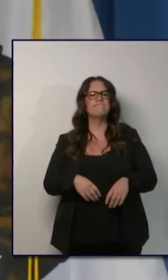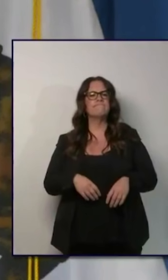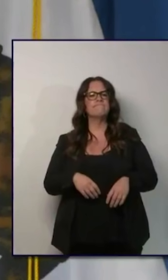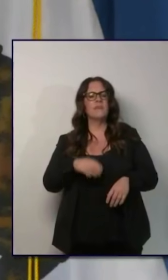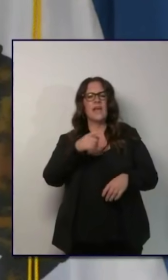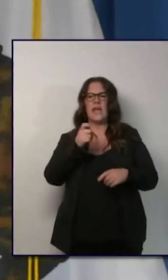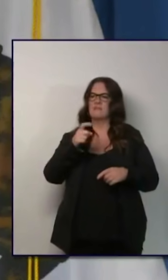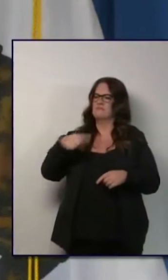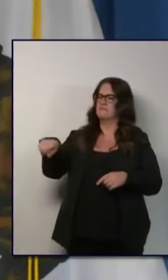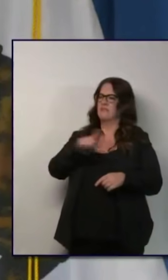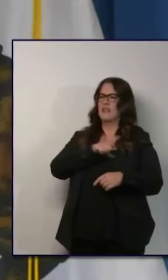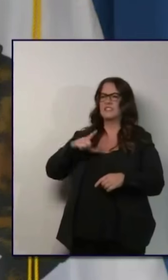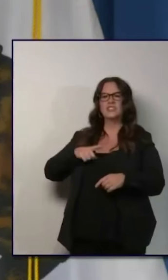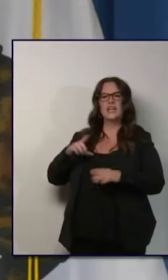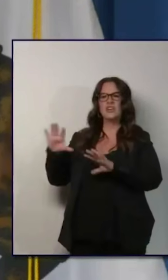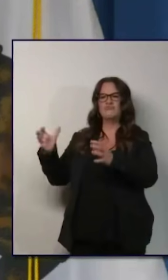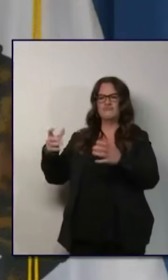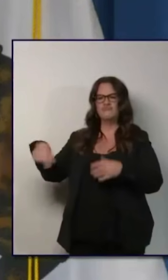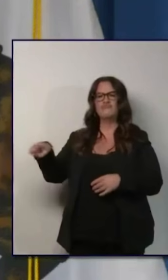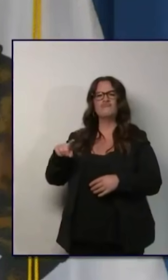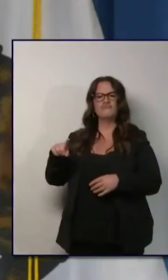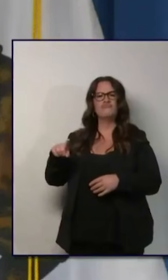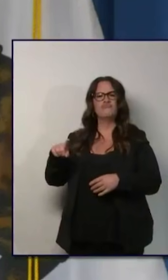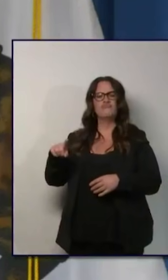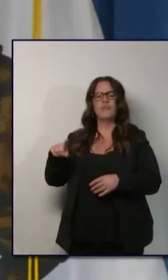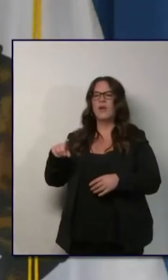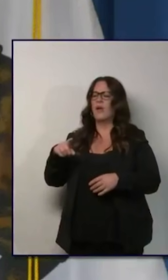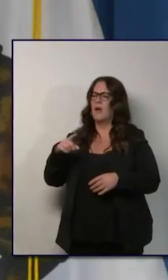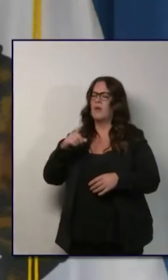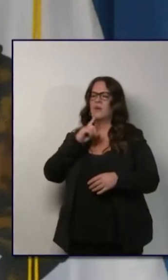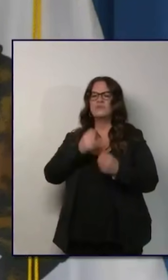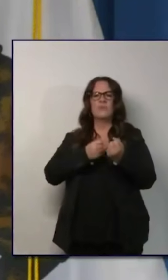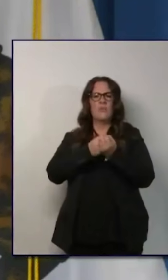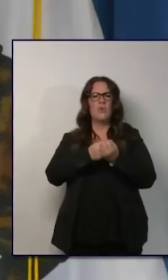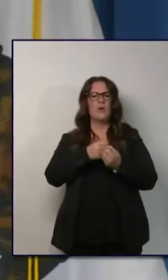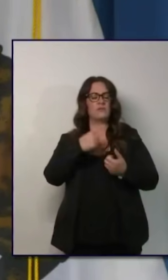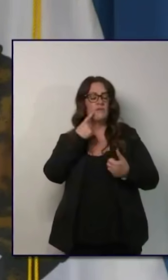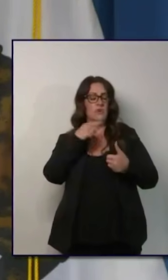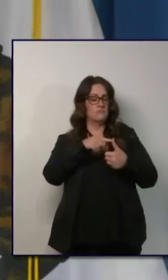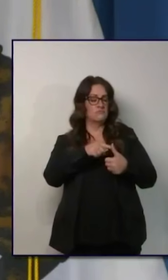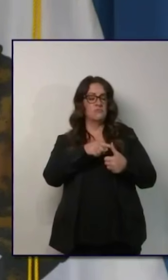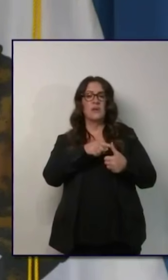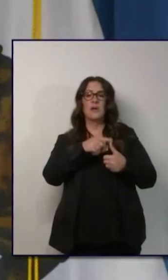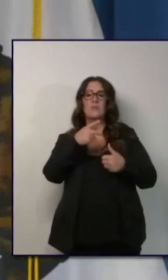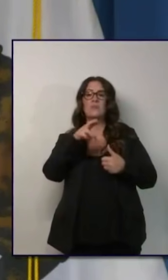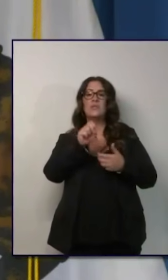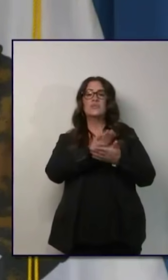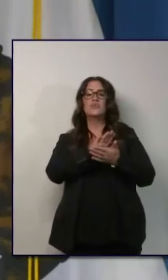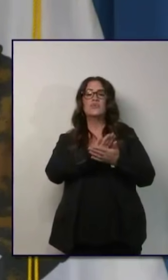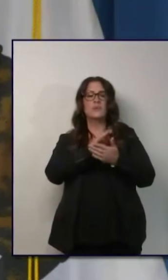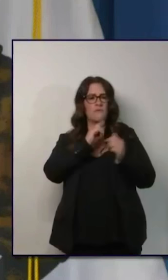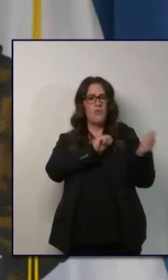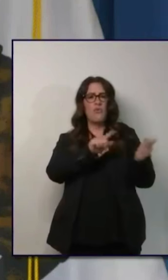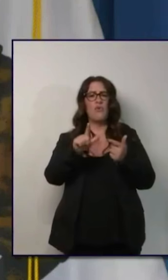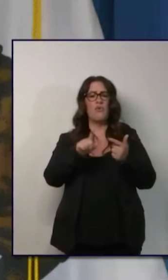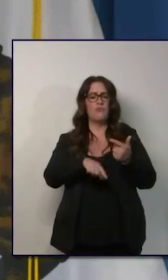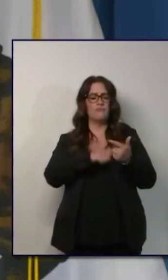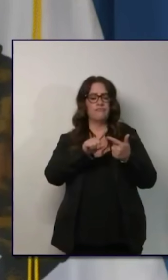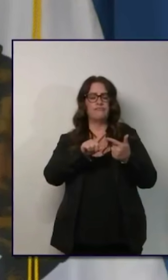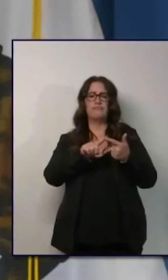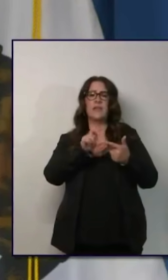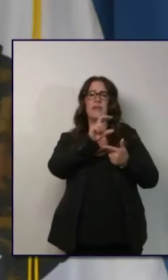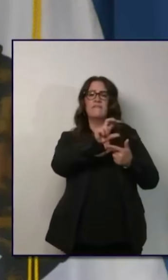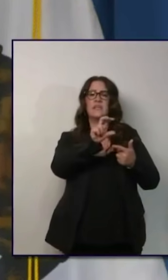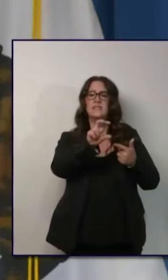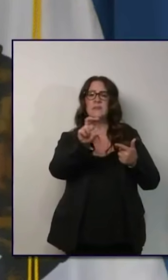by the legislature, focus on expanding our preschool for all programs and investment and further expanding